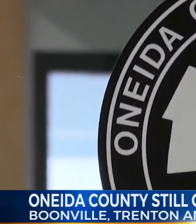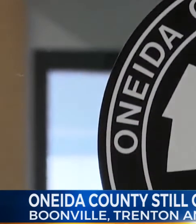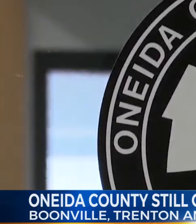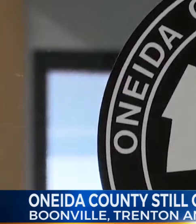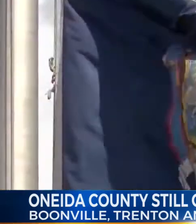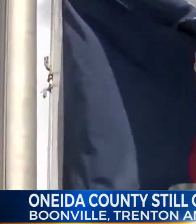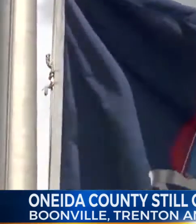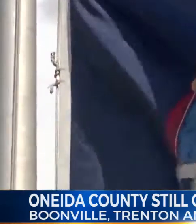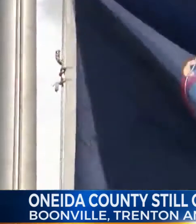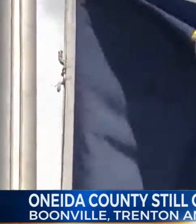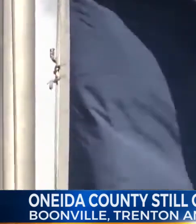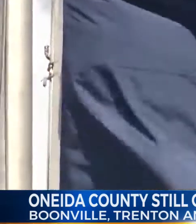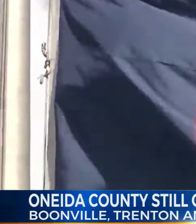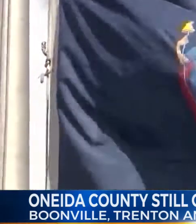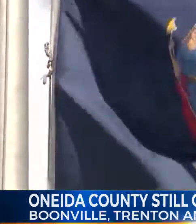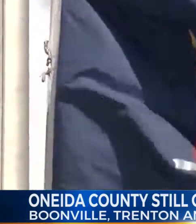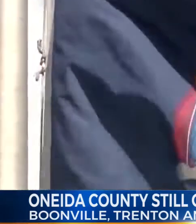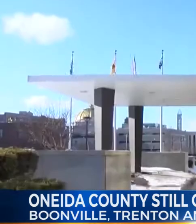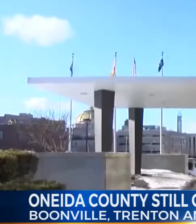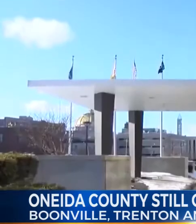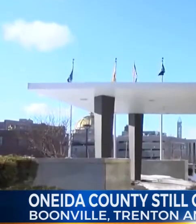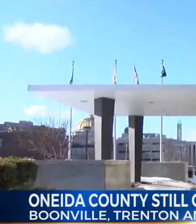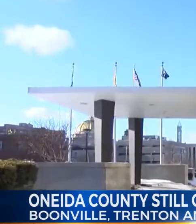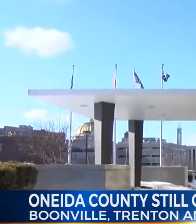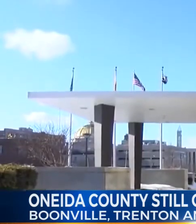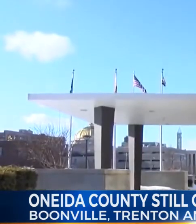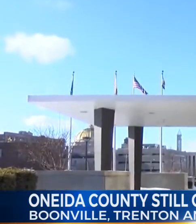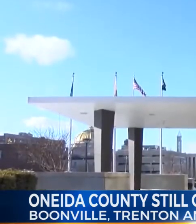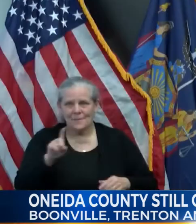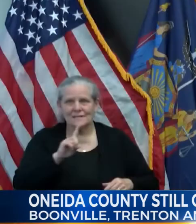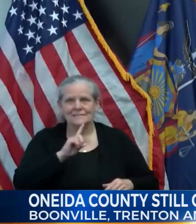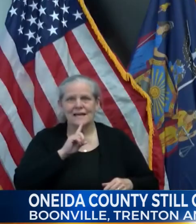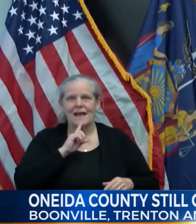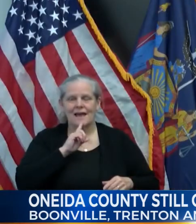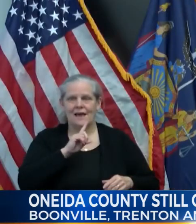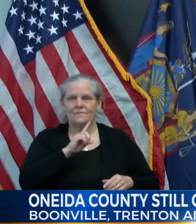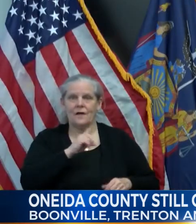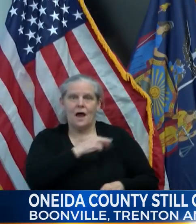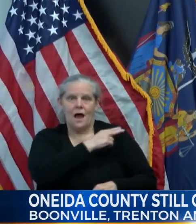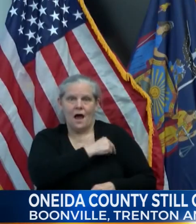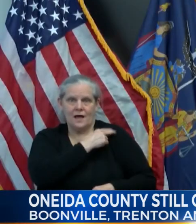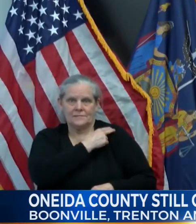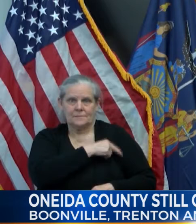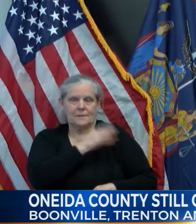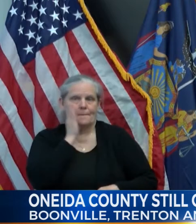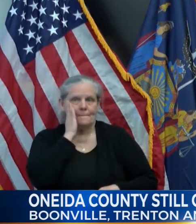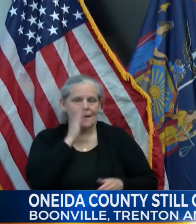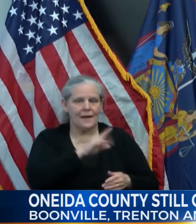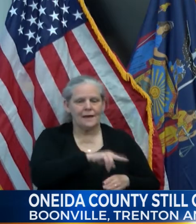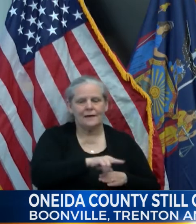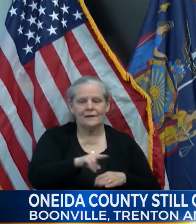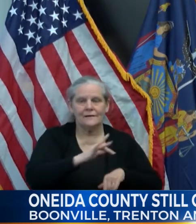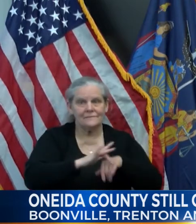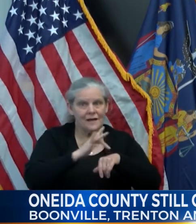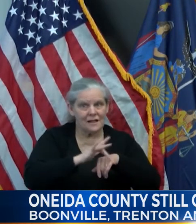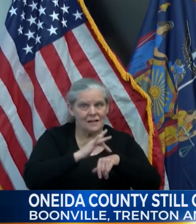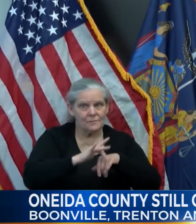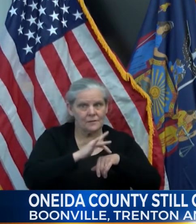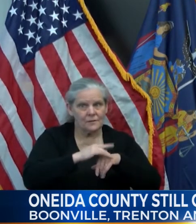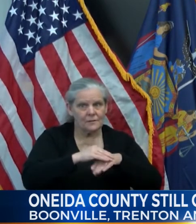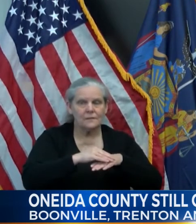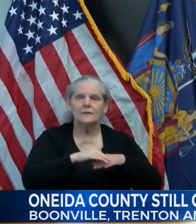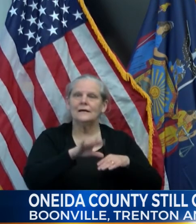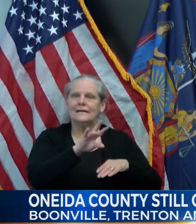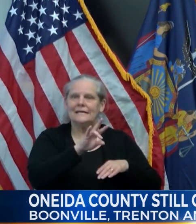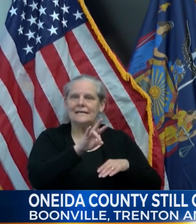into phase two. We must have over 30% of our hospital beds available. We currently